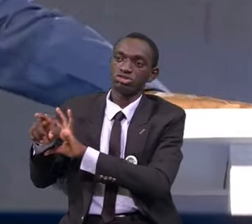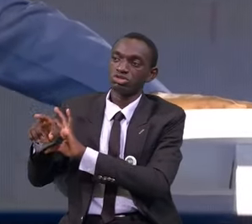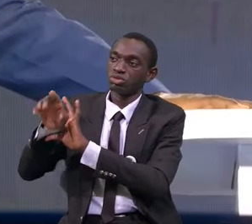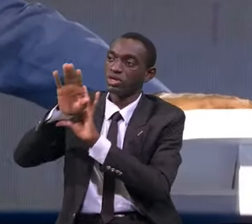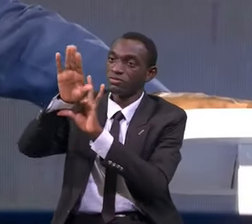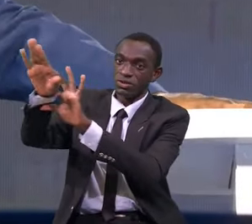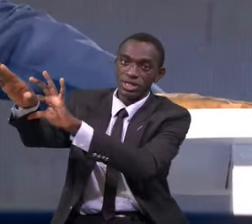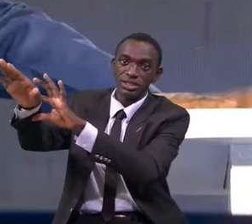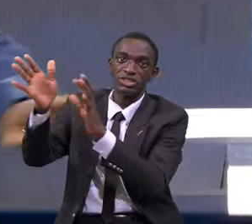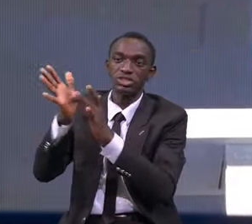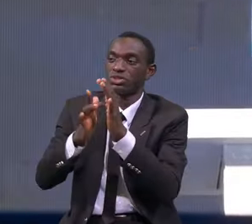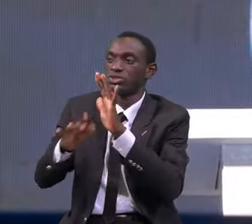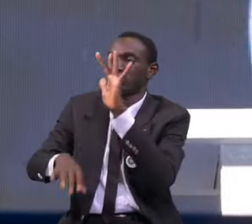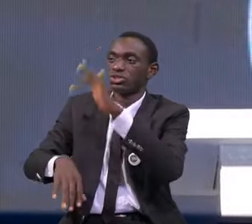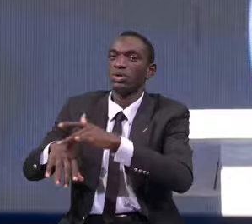bear.